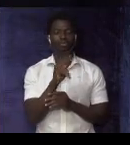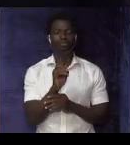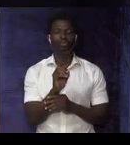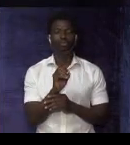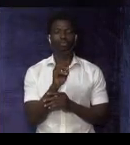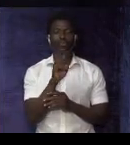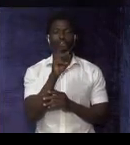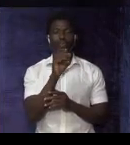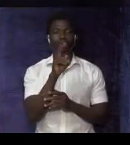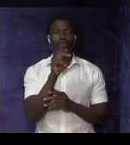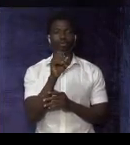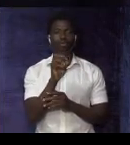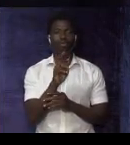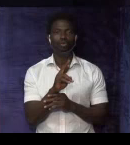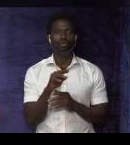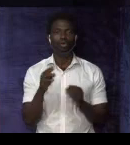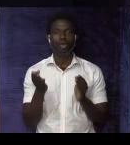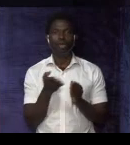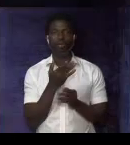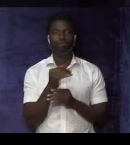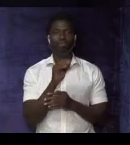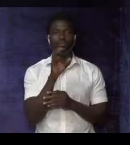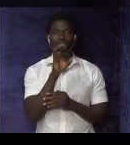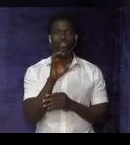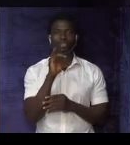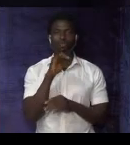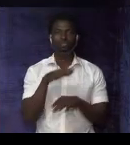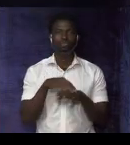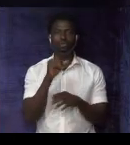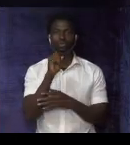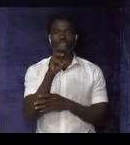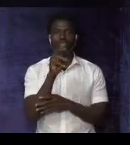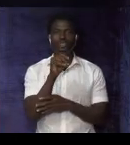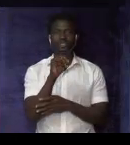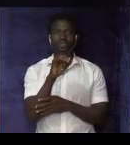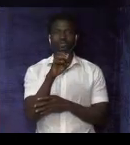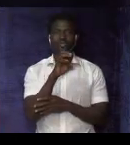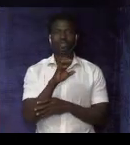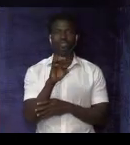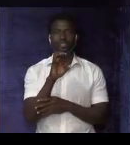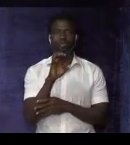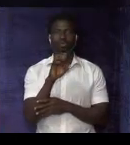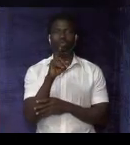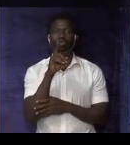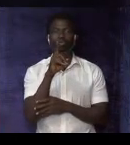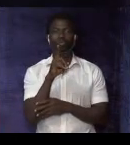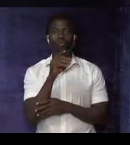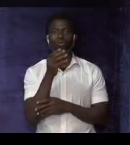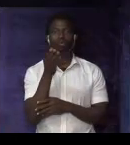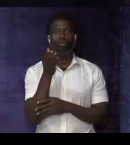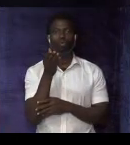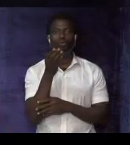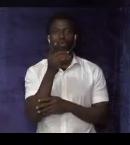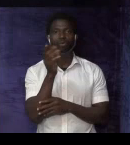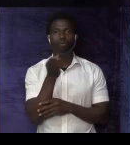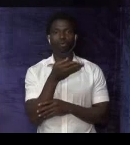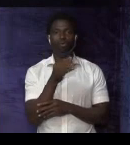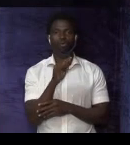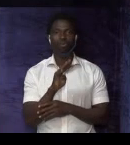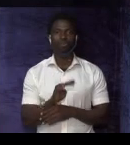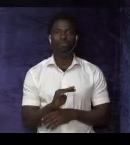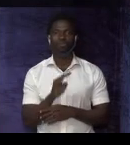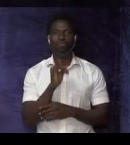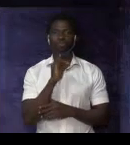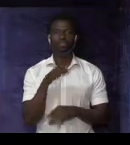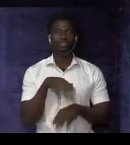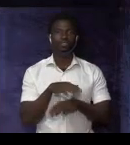segment. Half of a circle is called a semicircle. 1/4 of a circle is a quadrant. And finally,